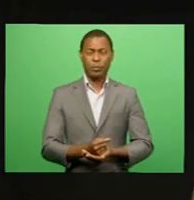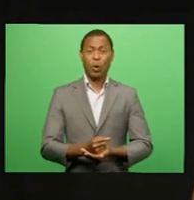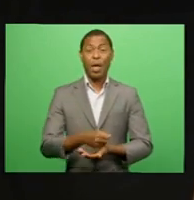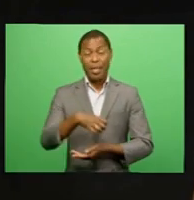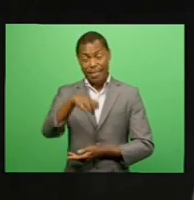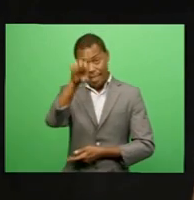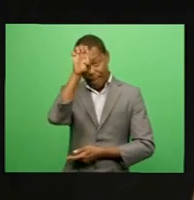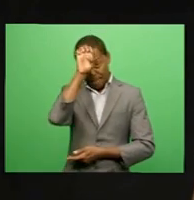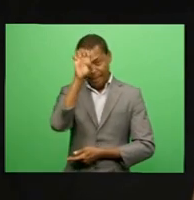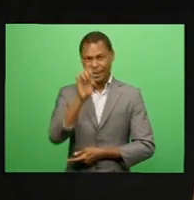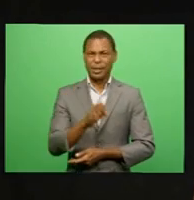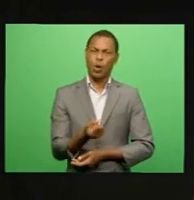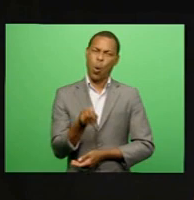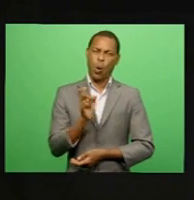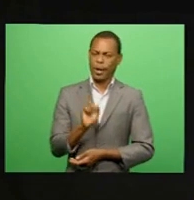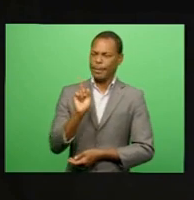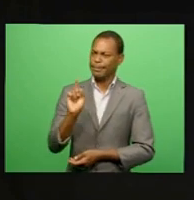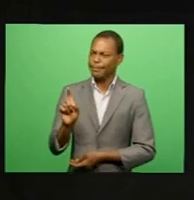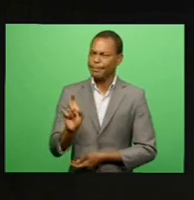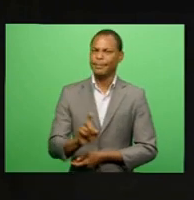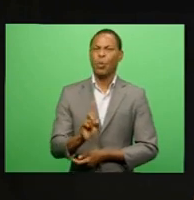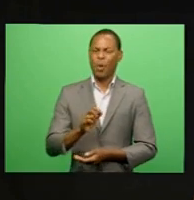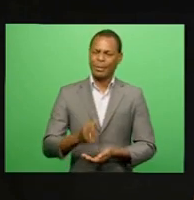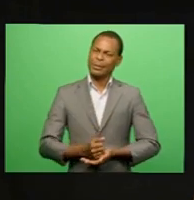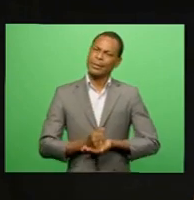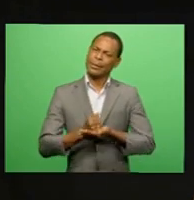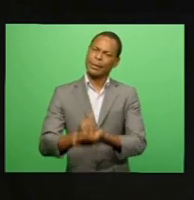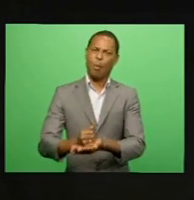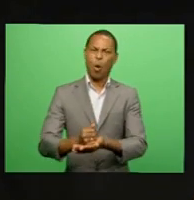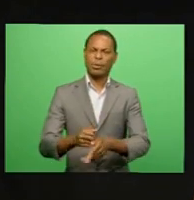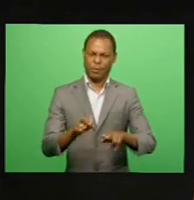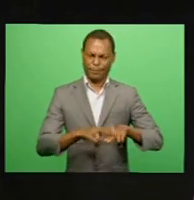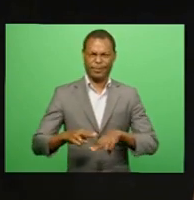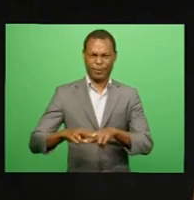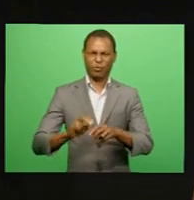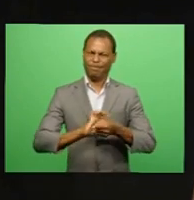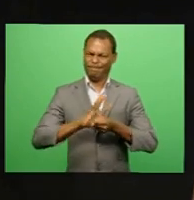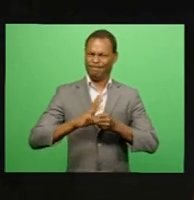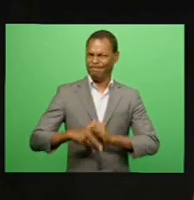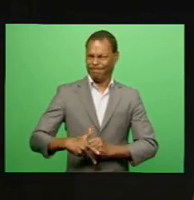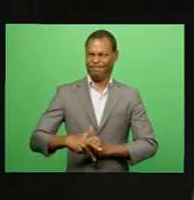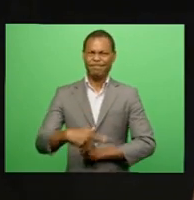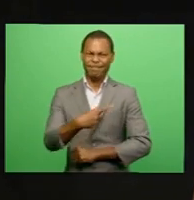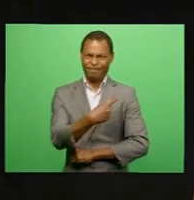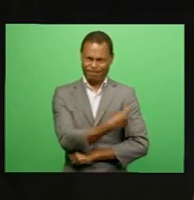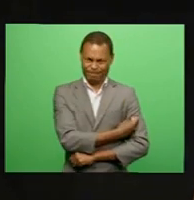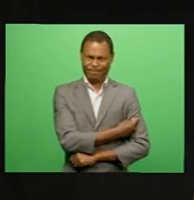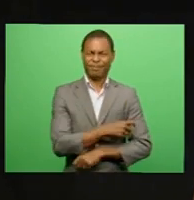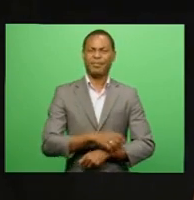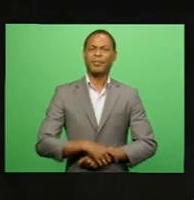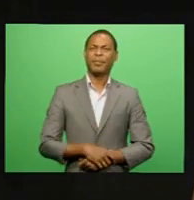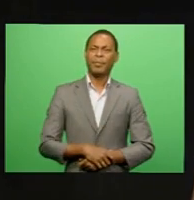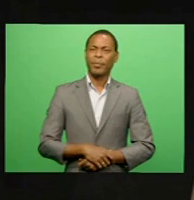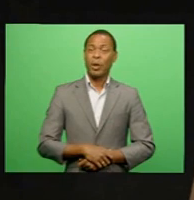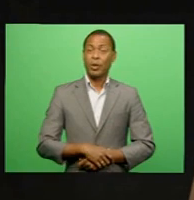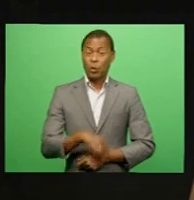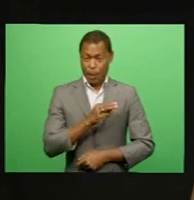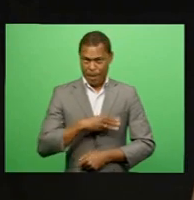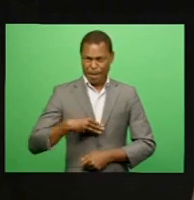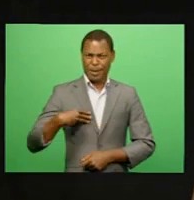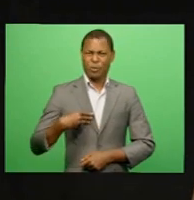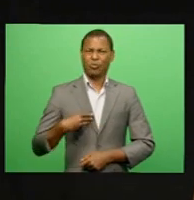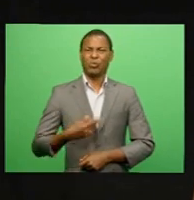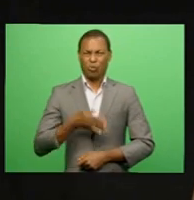contacted them and has assured its support for Fiji in terms of the COVID-19 vaccine. The ministry intends to comply with all the